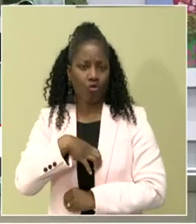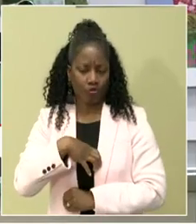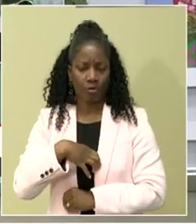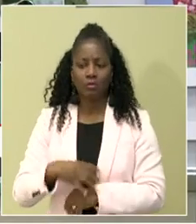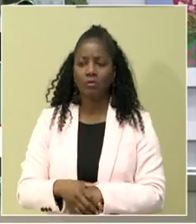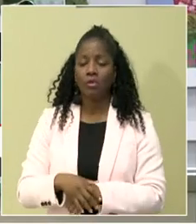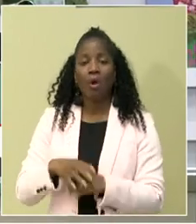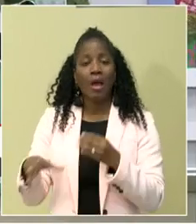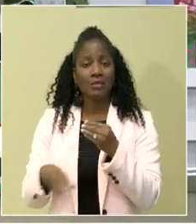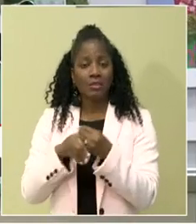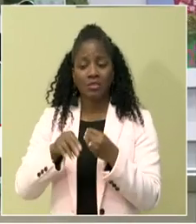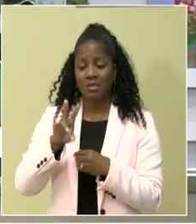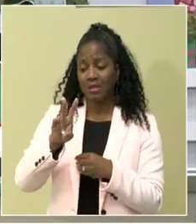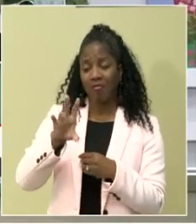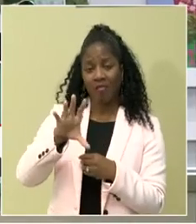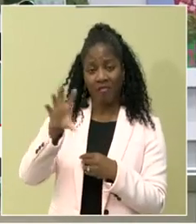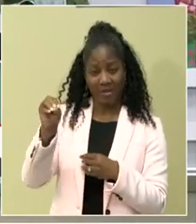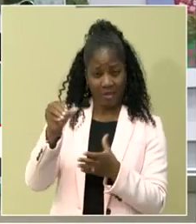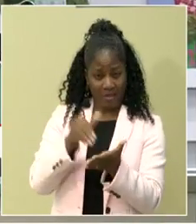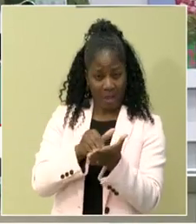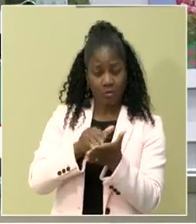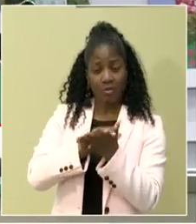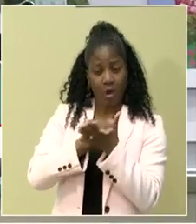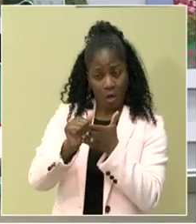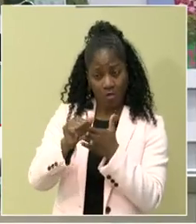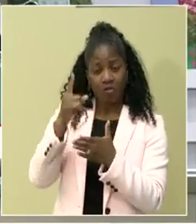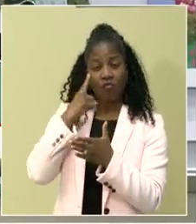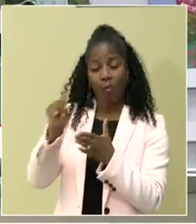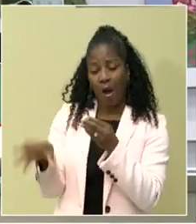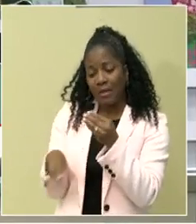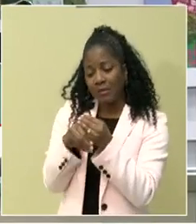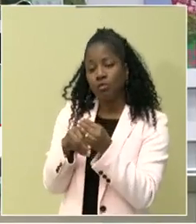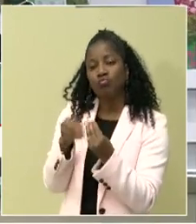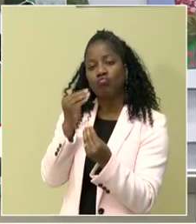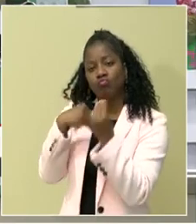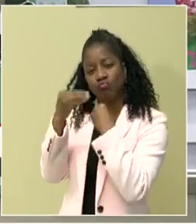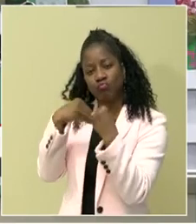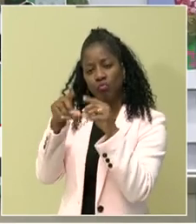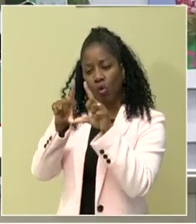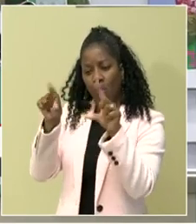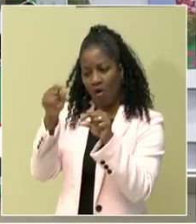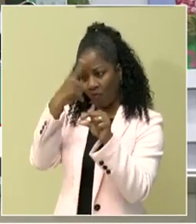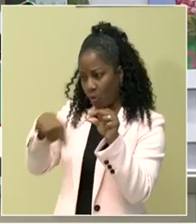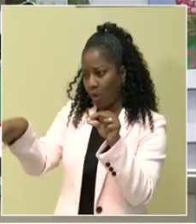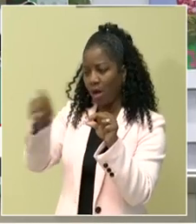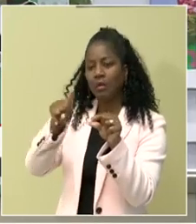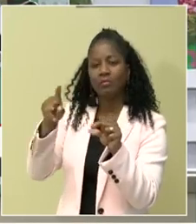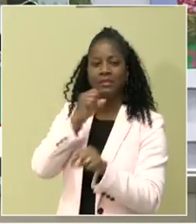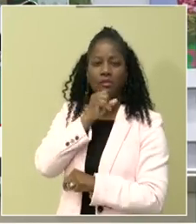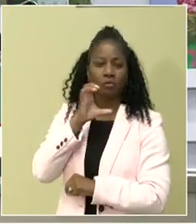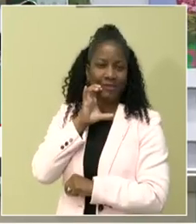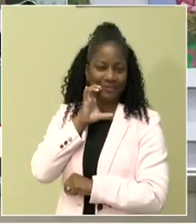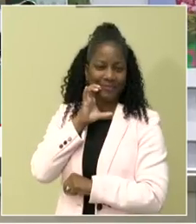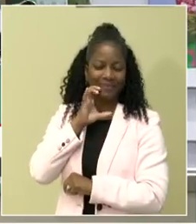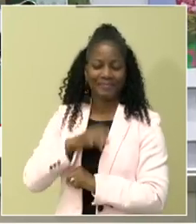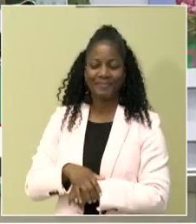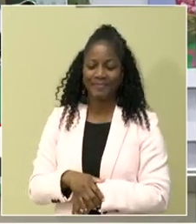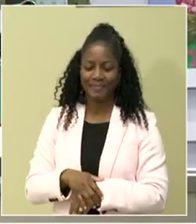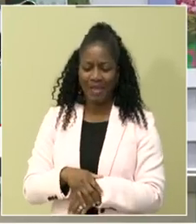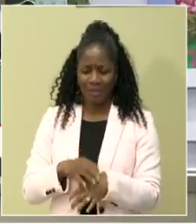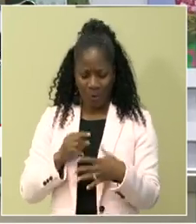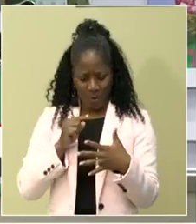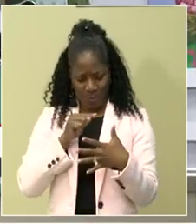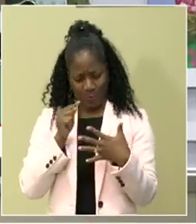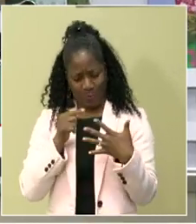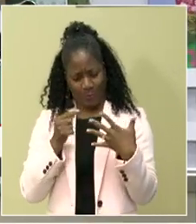$750,000 for the distribution of grocery cards to seniors who need them. These are just some of